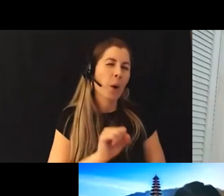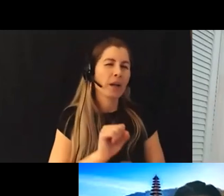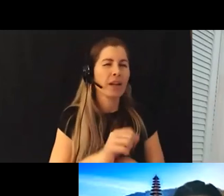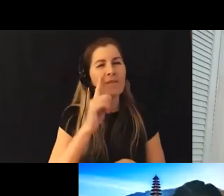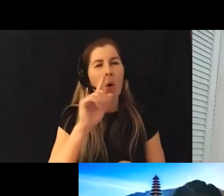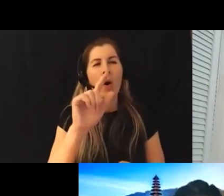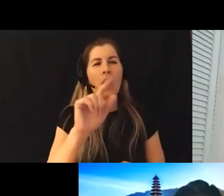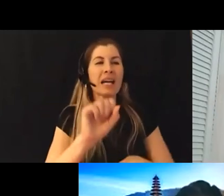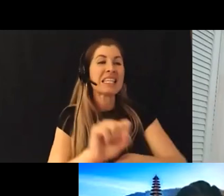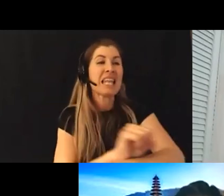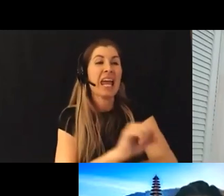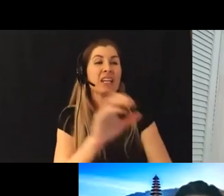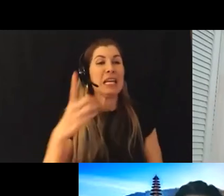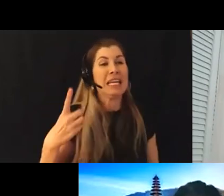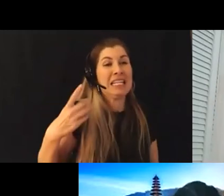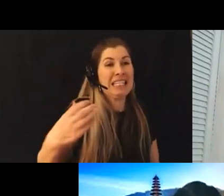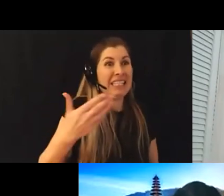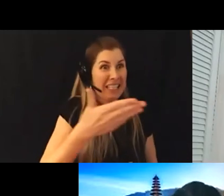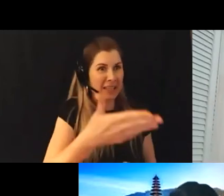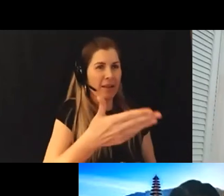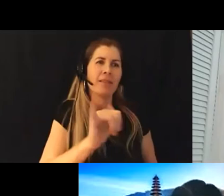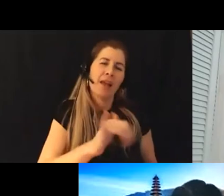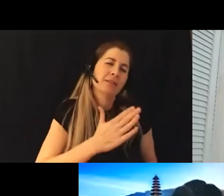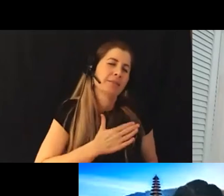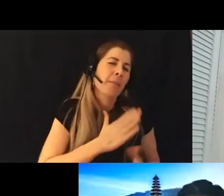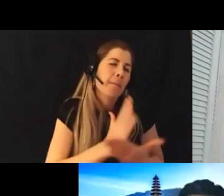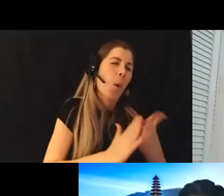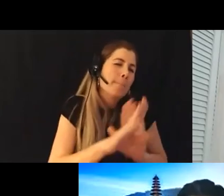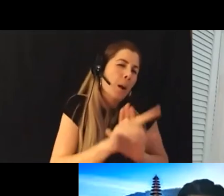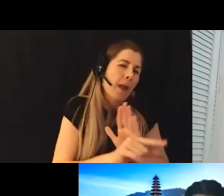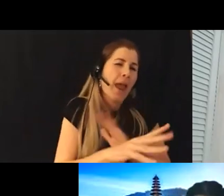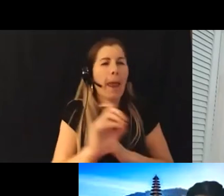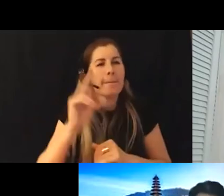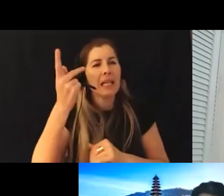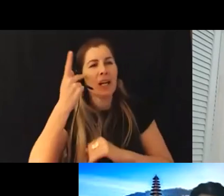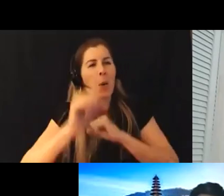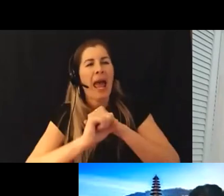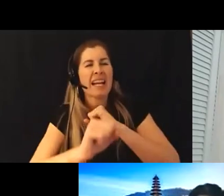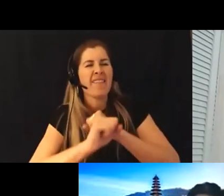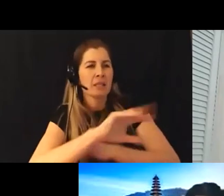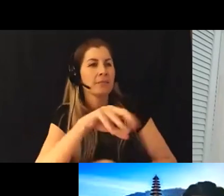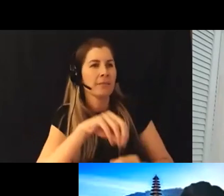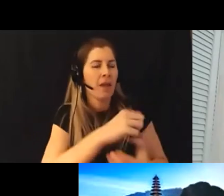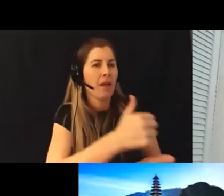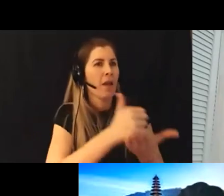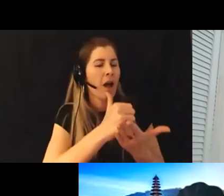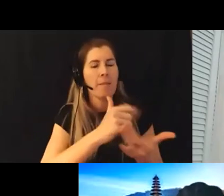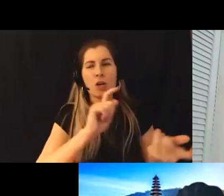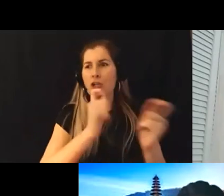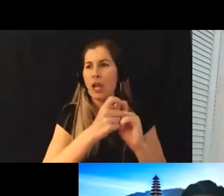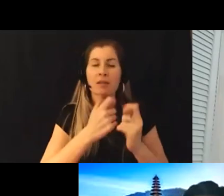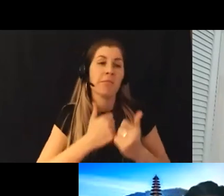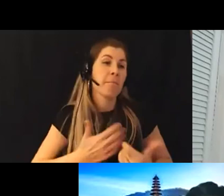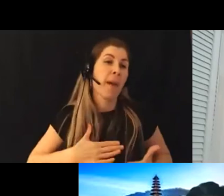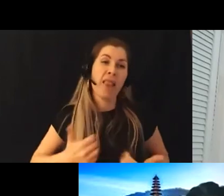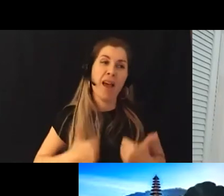was a combination of my background in political activism and theater, and really transformed my life. And a lot of